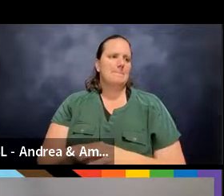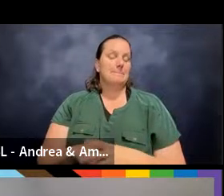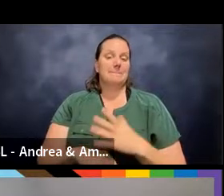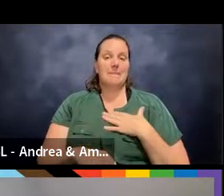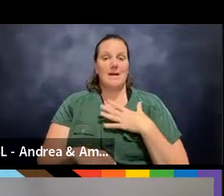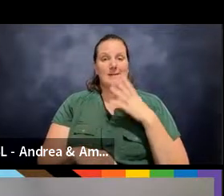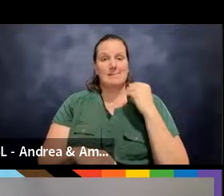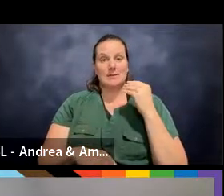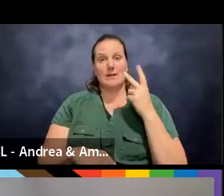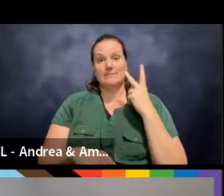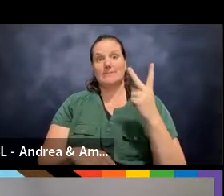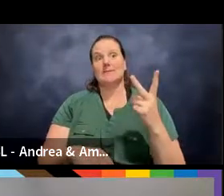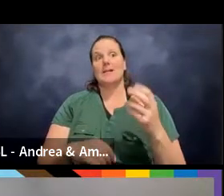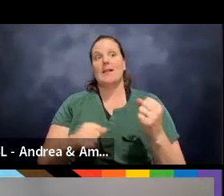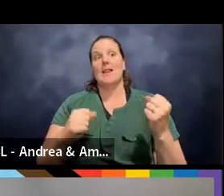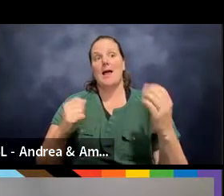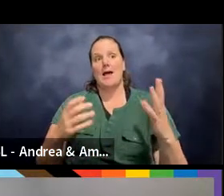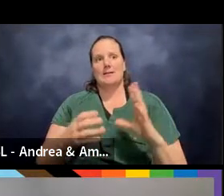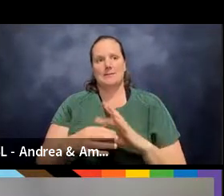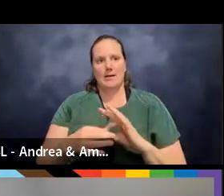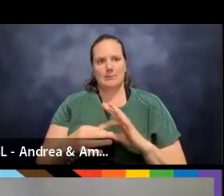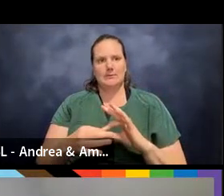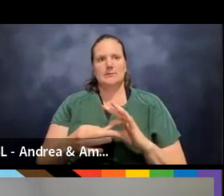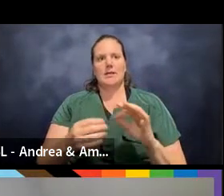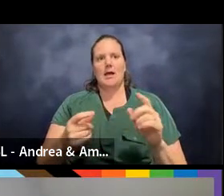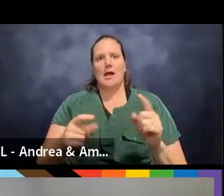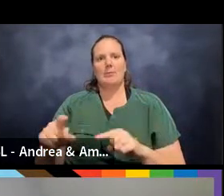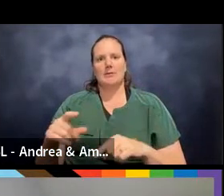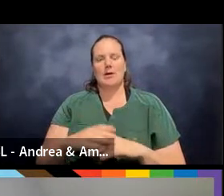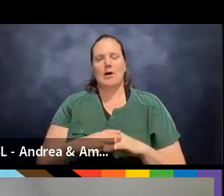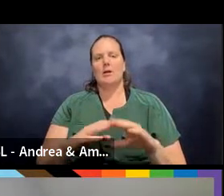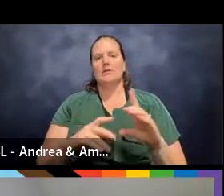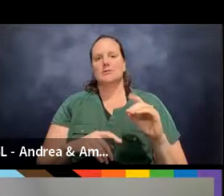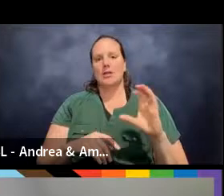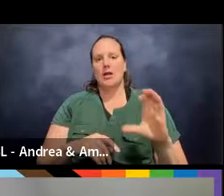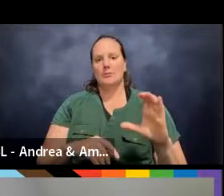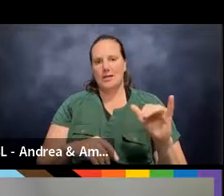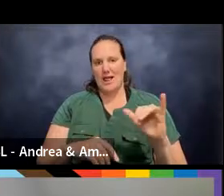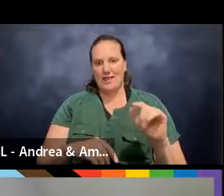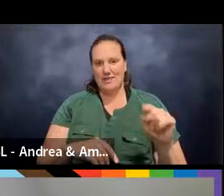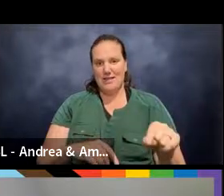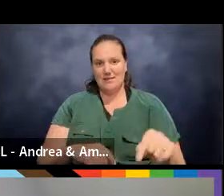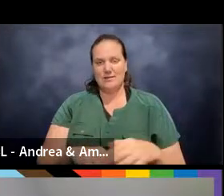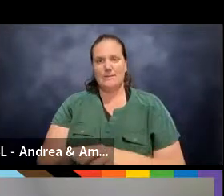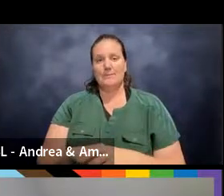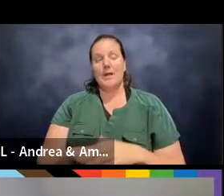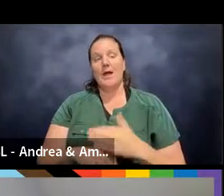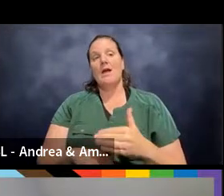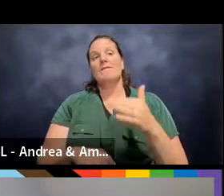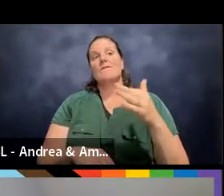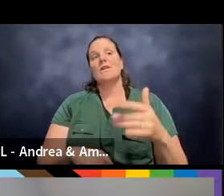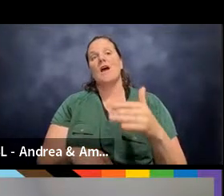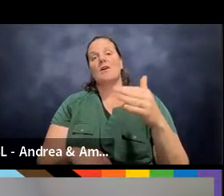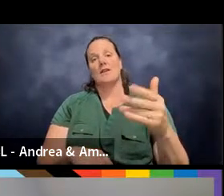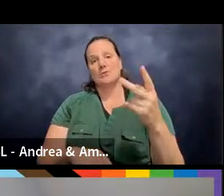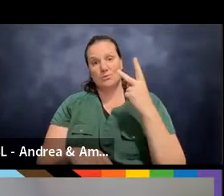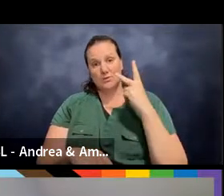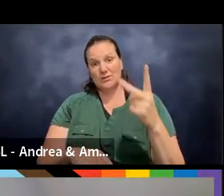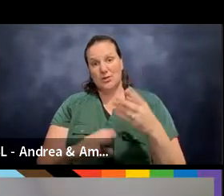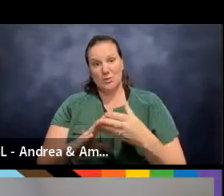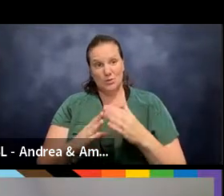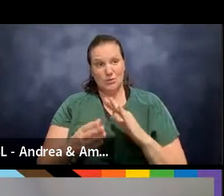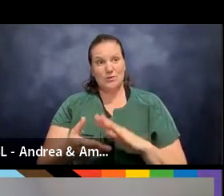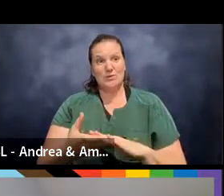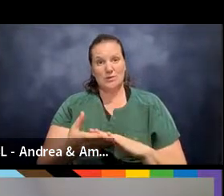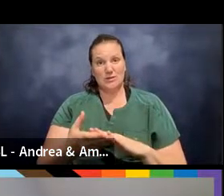I've seen in a lot of the comments that come in on documents like this. But every now and then you will see the